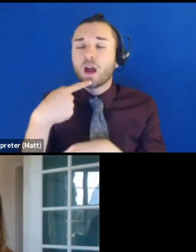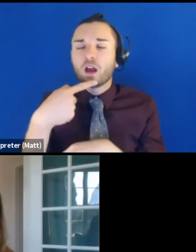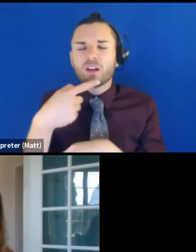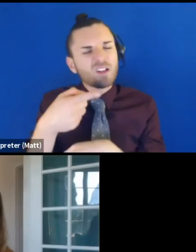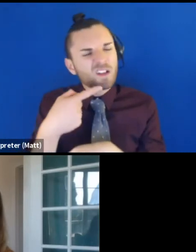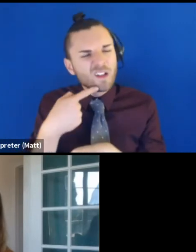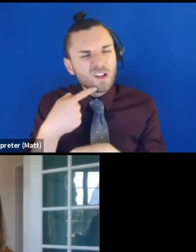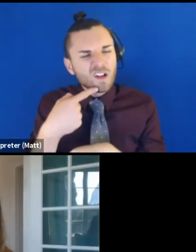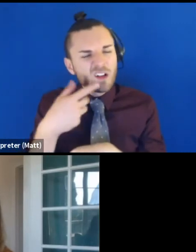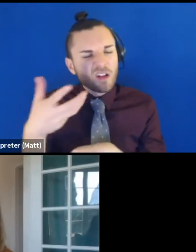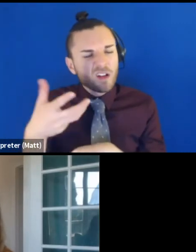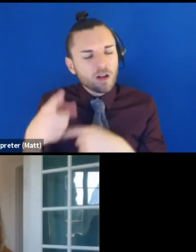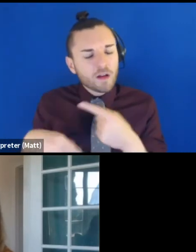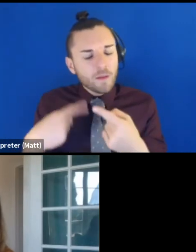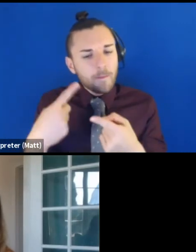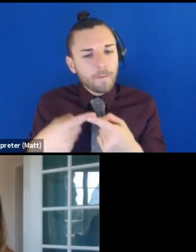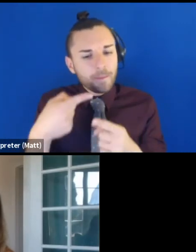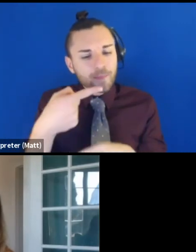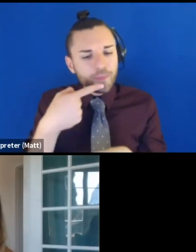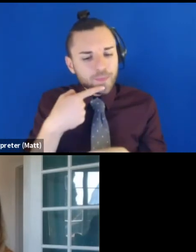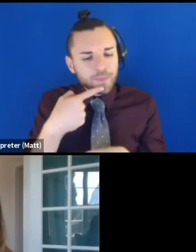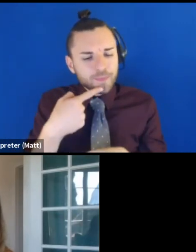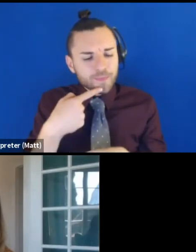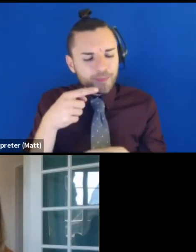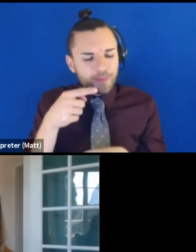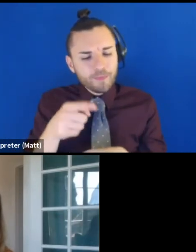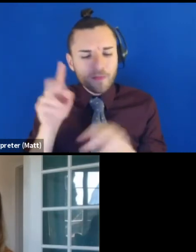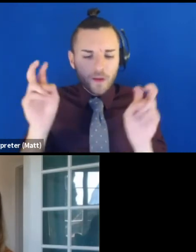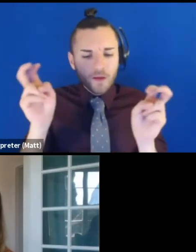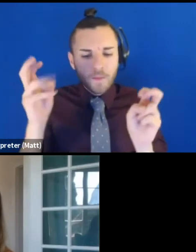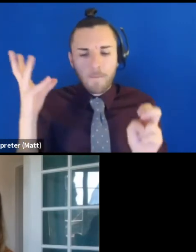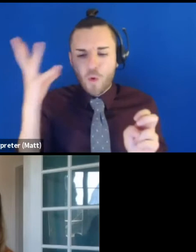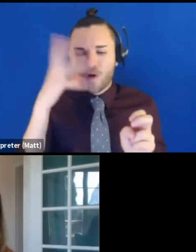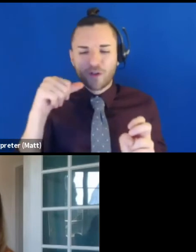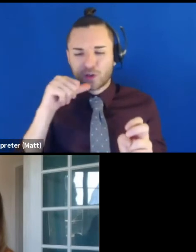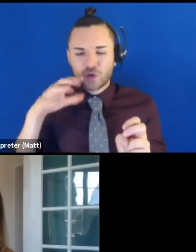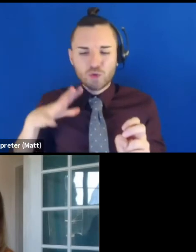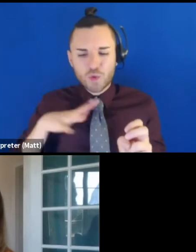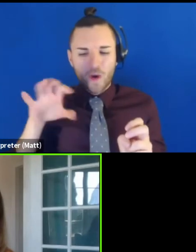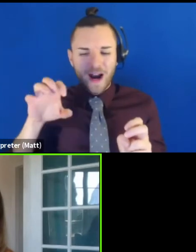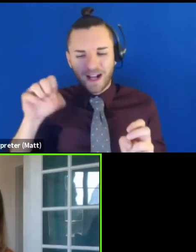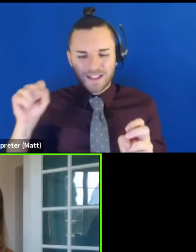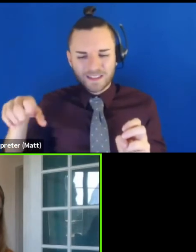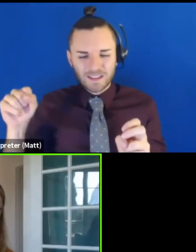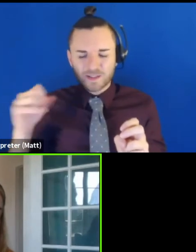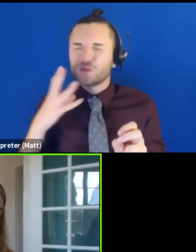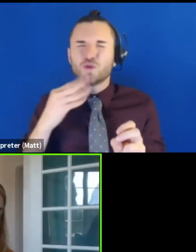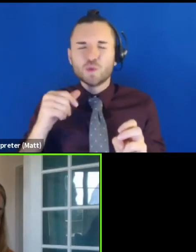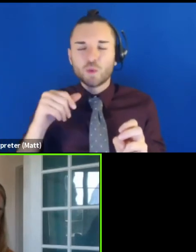say about, it was something about the idea of the beautiful Jewess. Is that a, yeah, I mean,